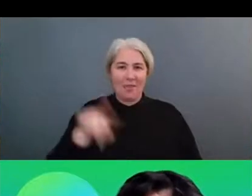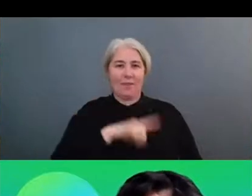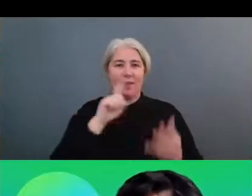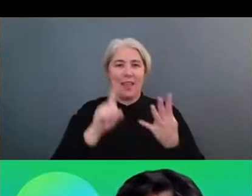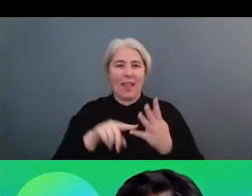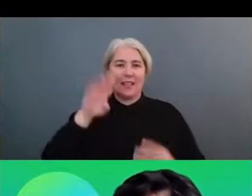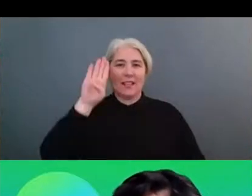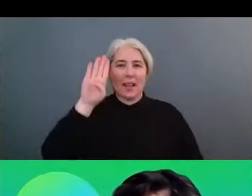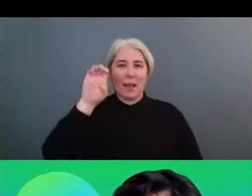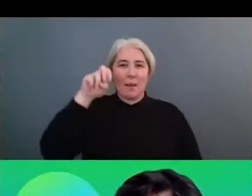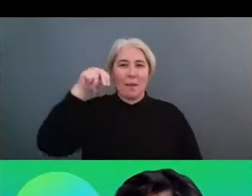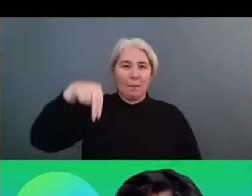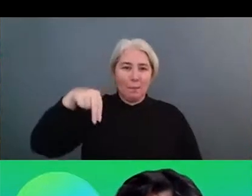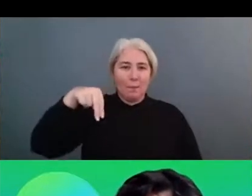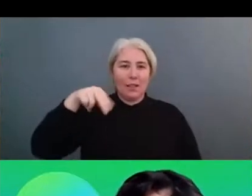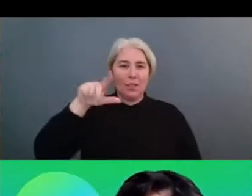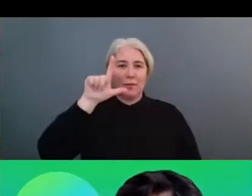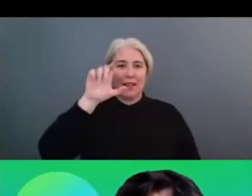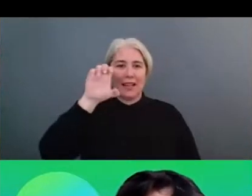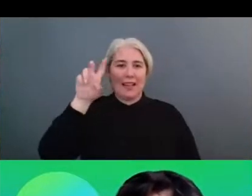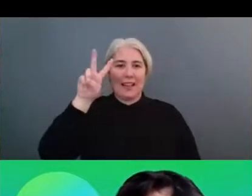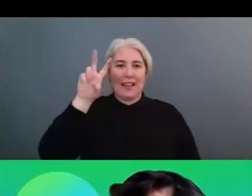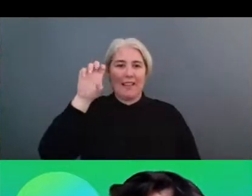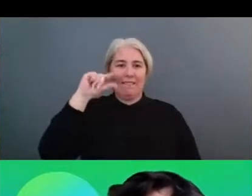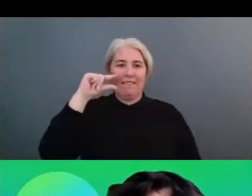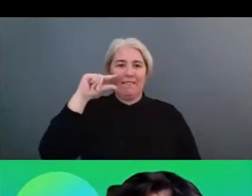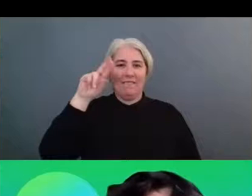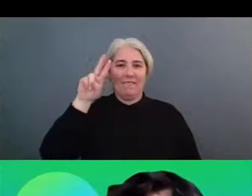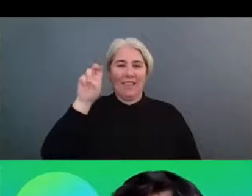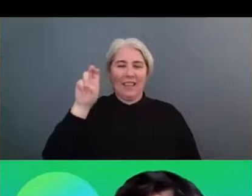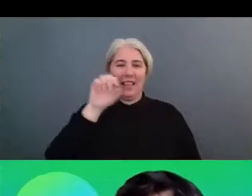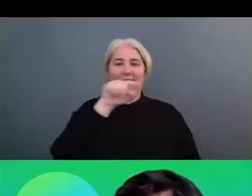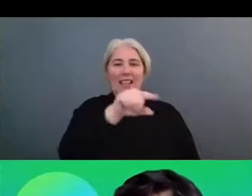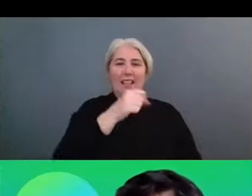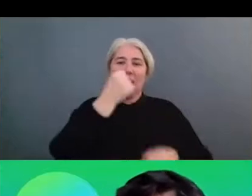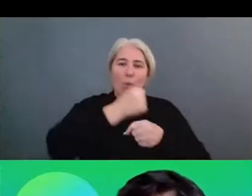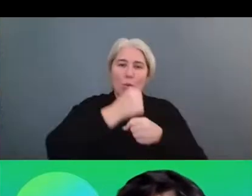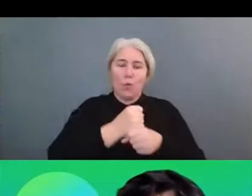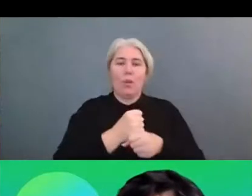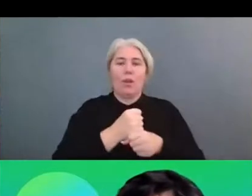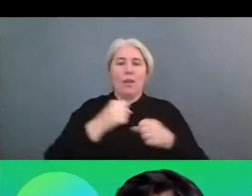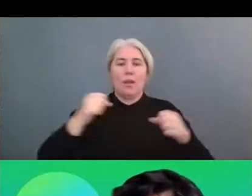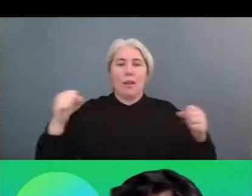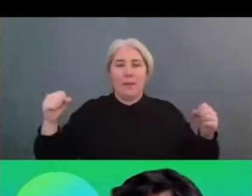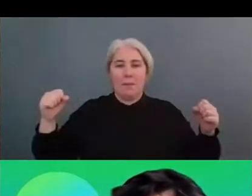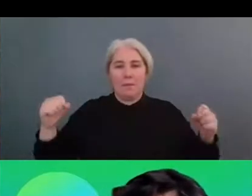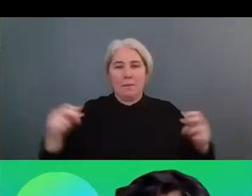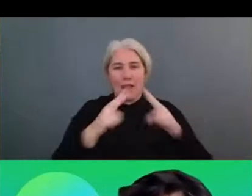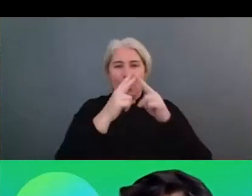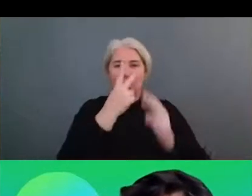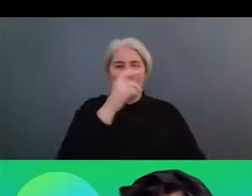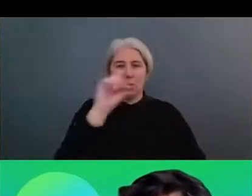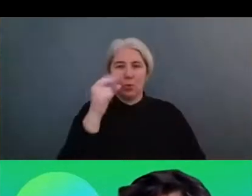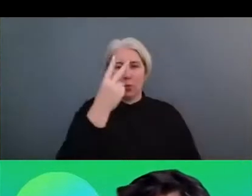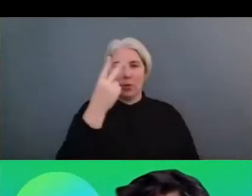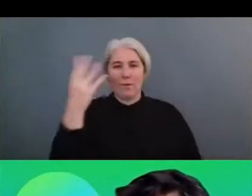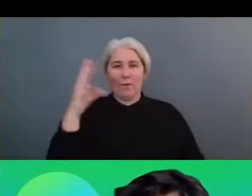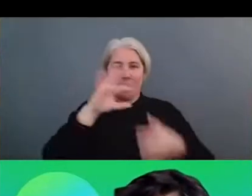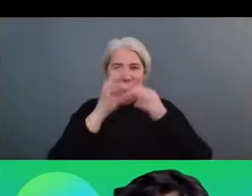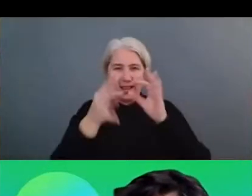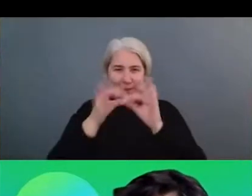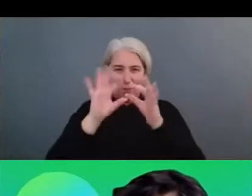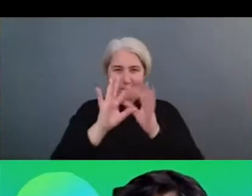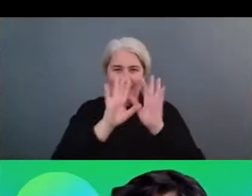climate and environment for Paris 2024. Good morning to all of you. If I may ask